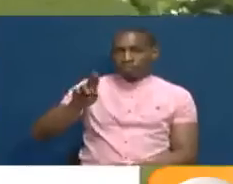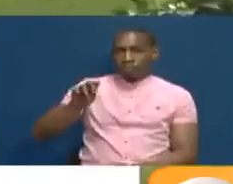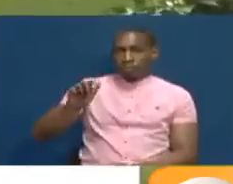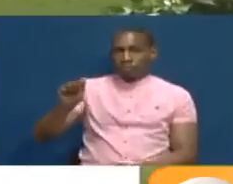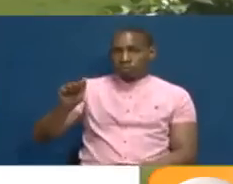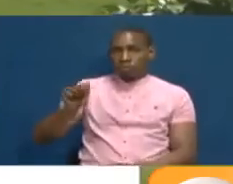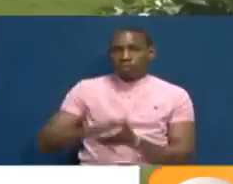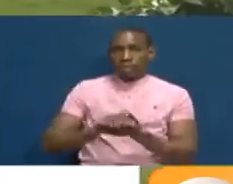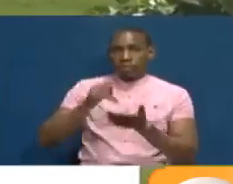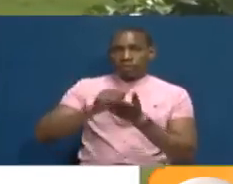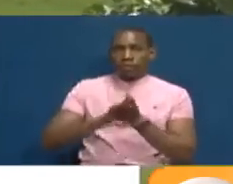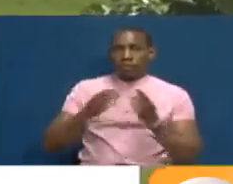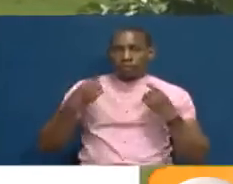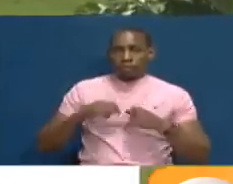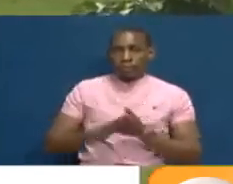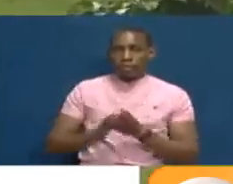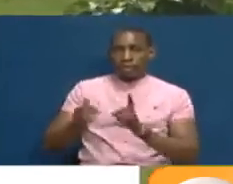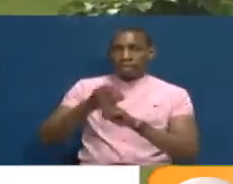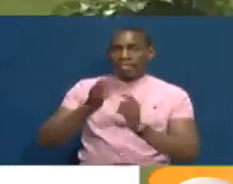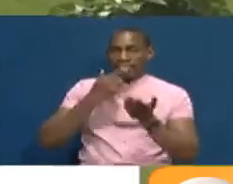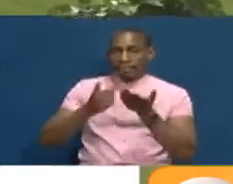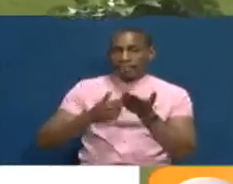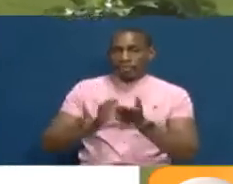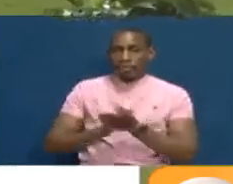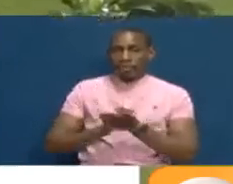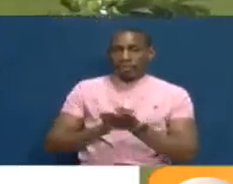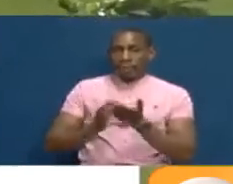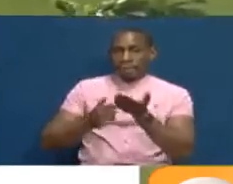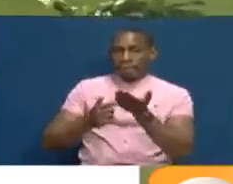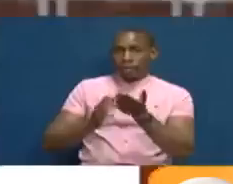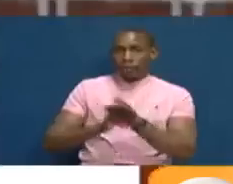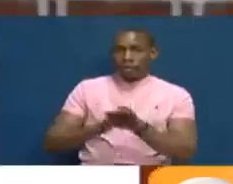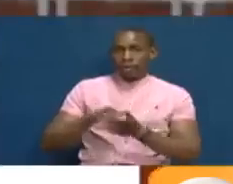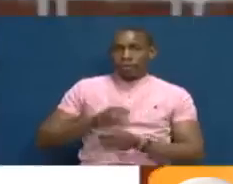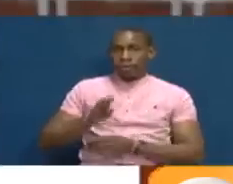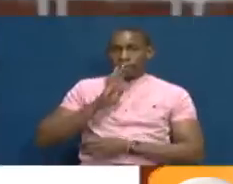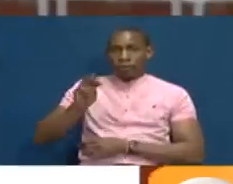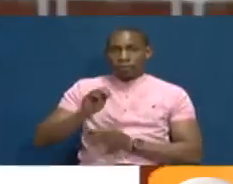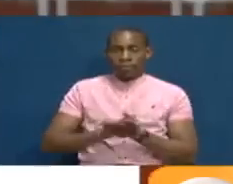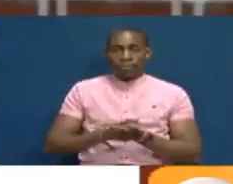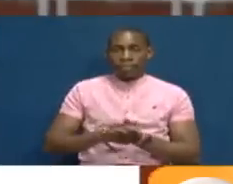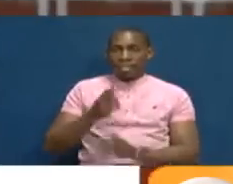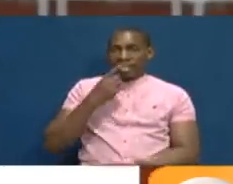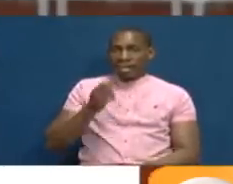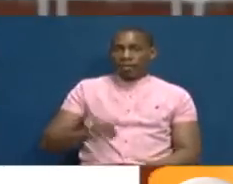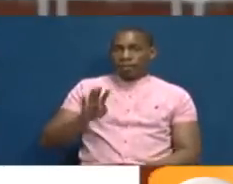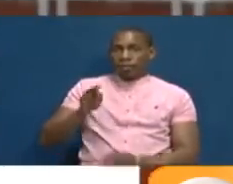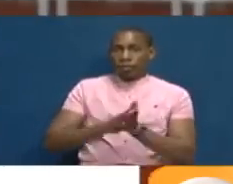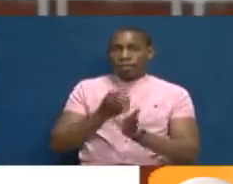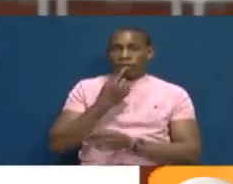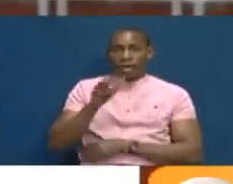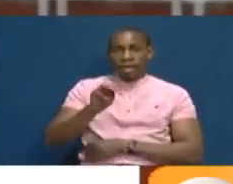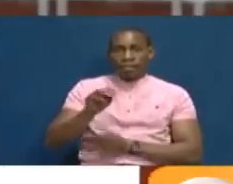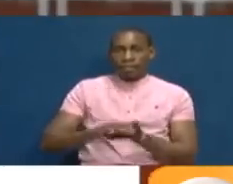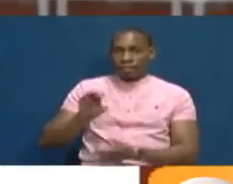also on the medal list, winning a bronze in the women's 400 meters. With a gold medal in the 4x100